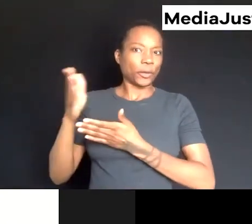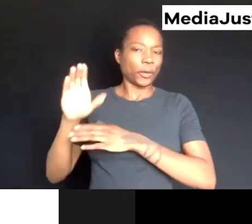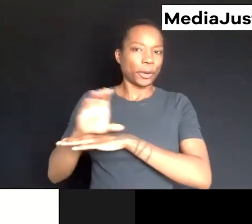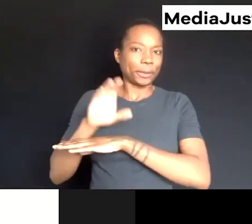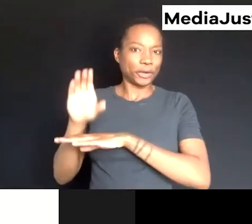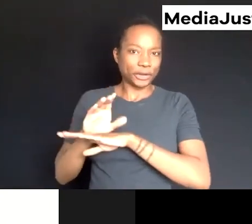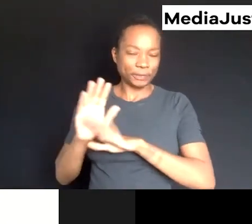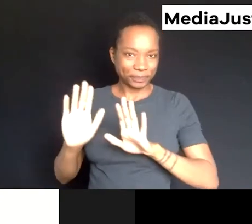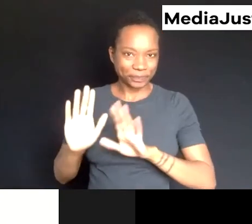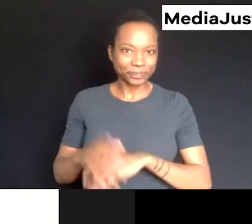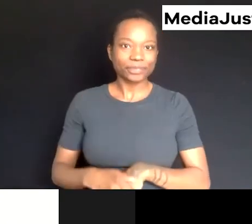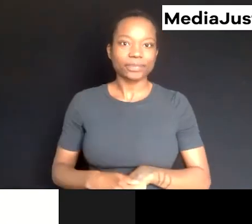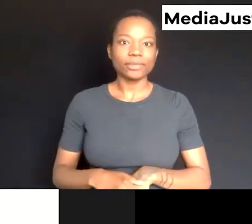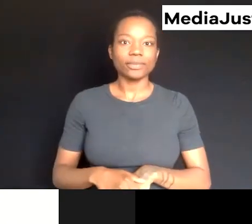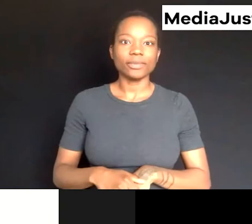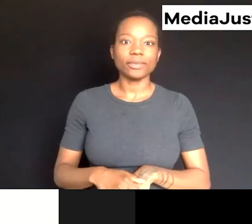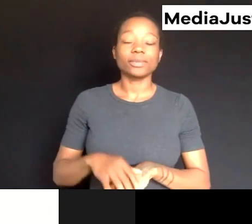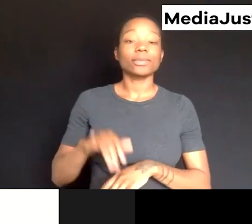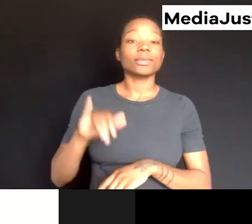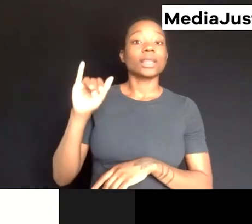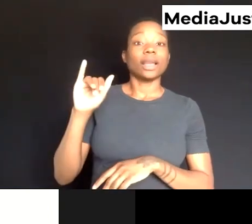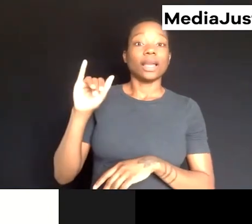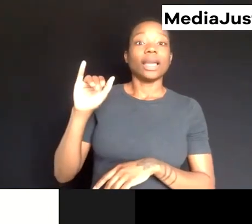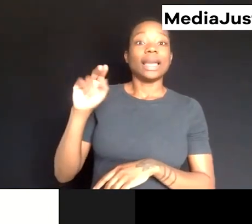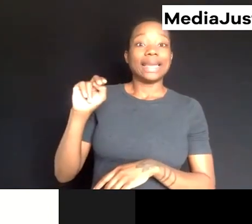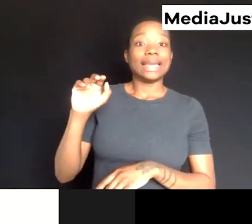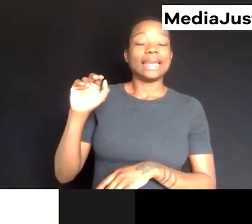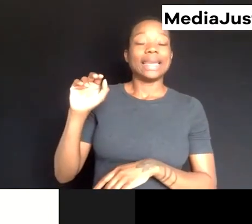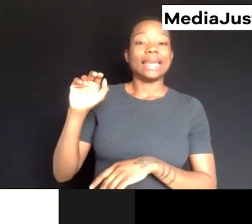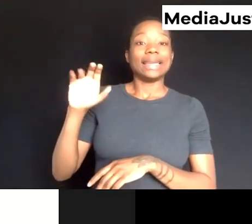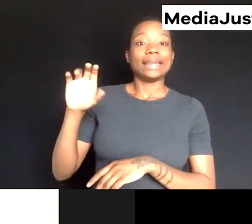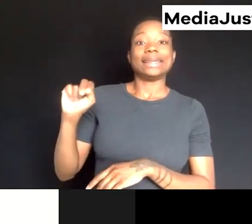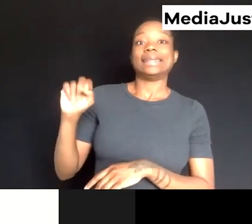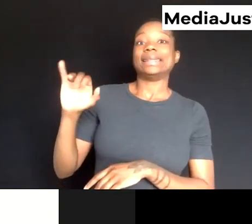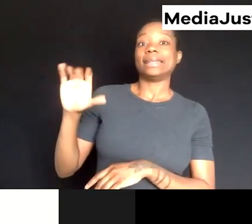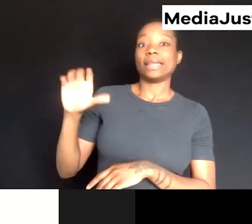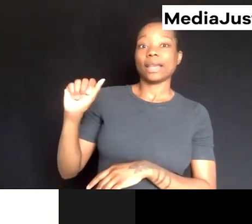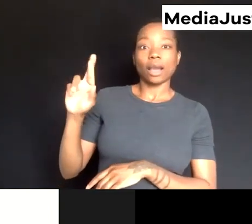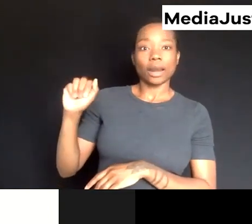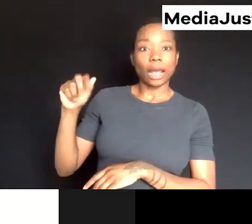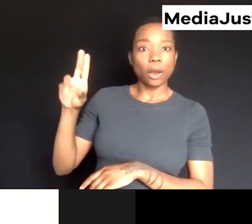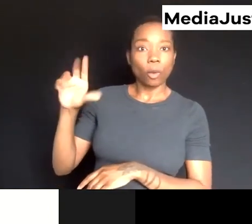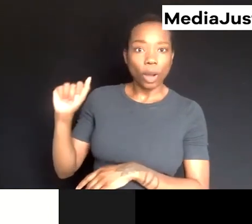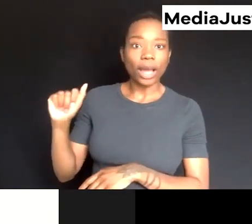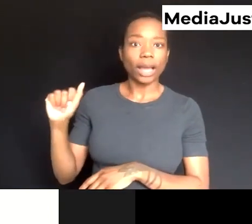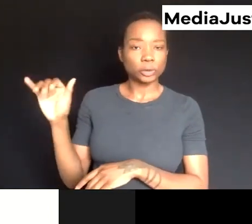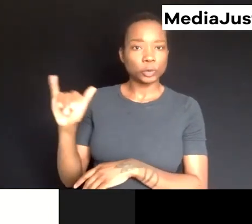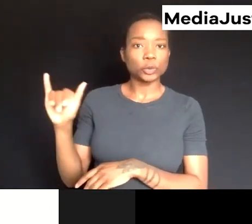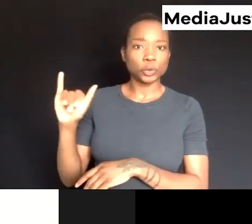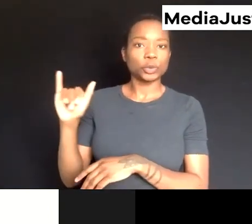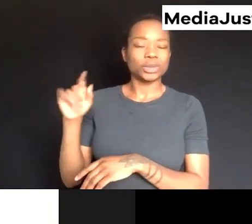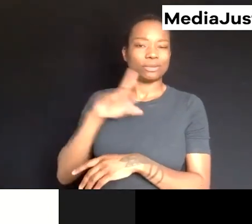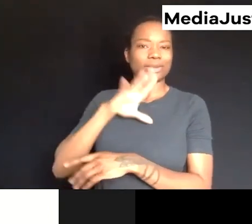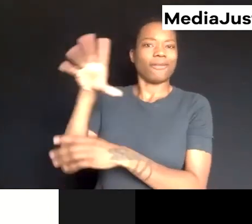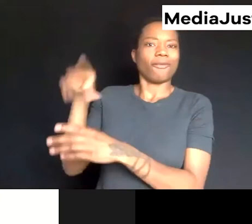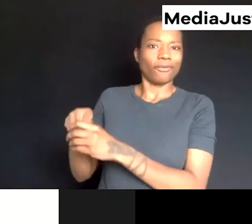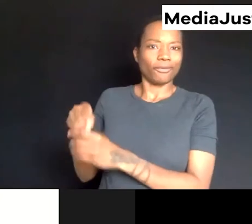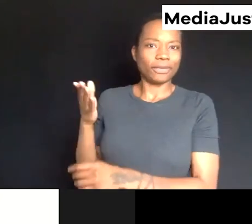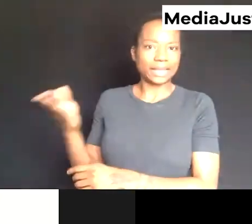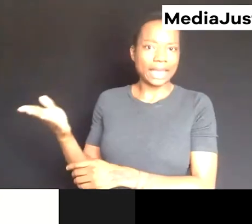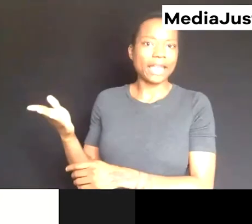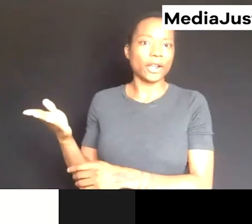You know, even though that was happening, you know, and was deploying lots